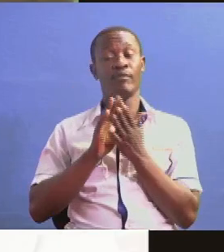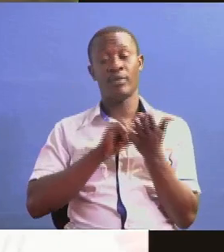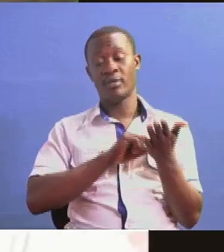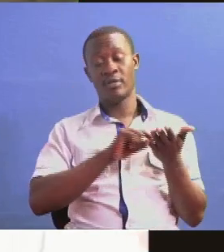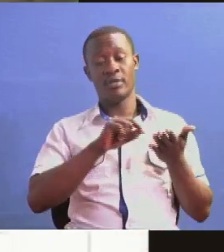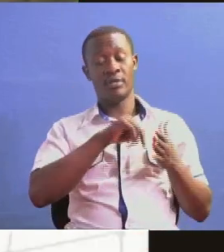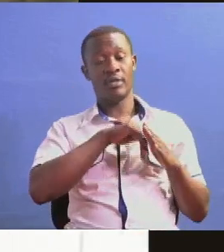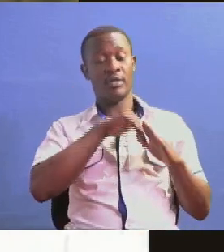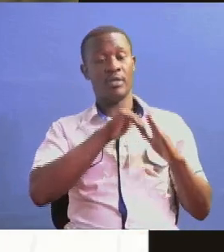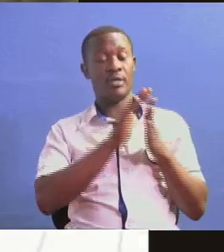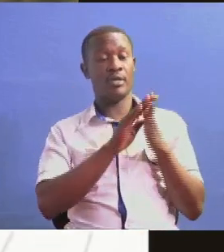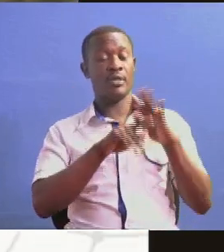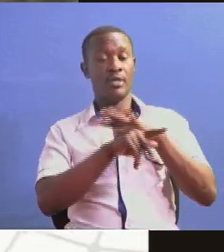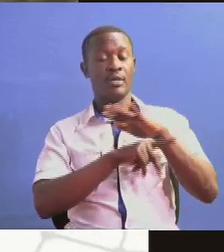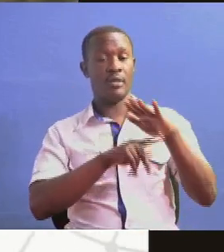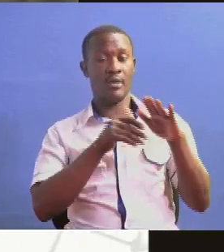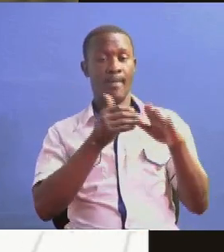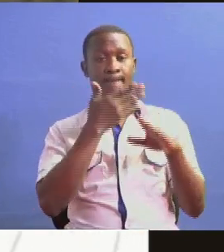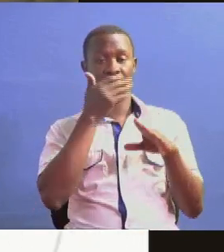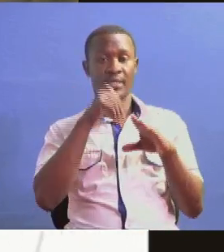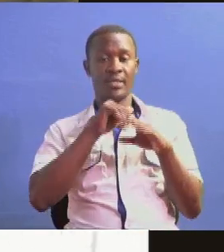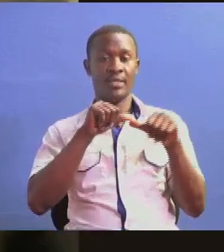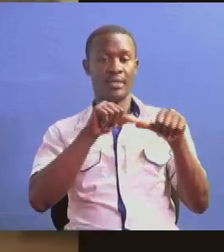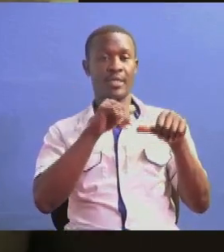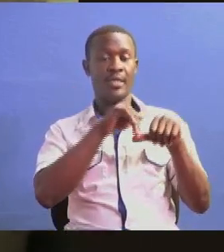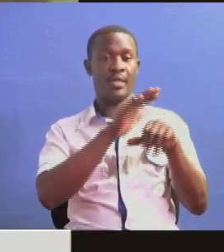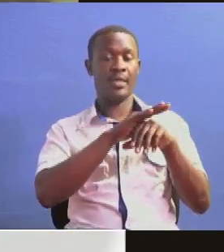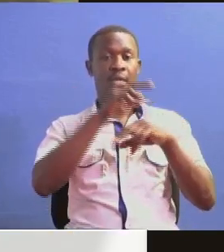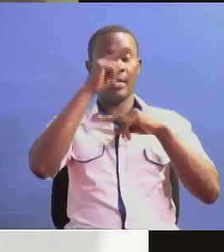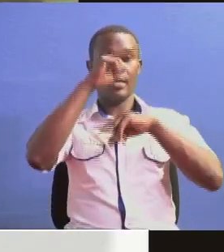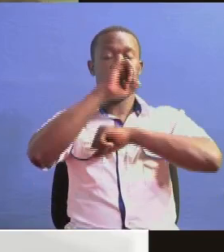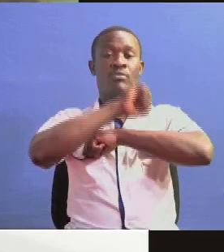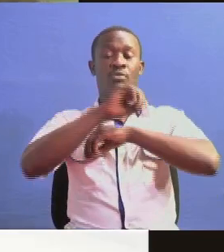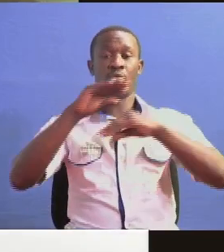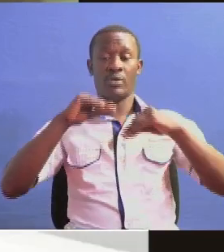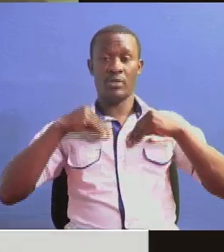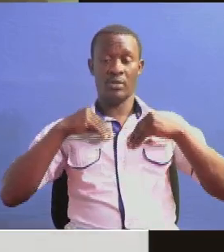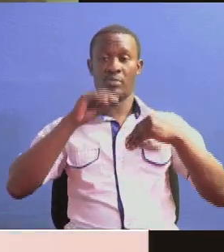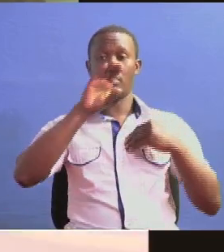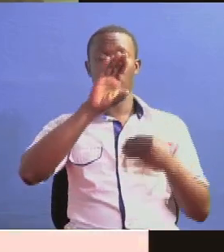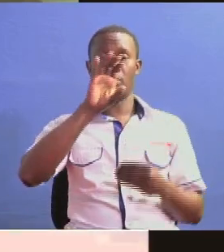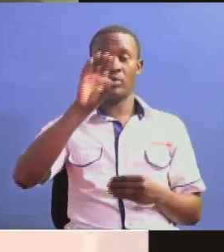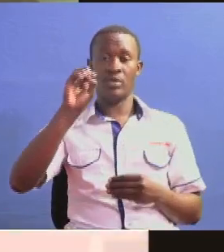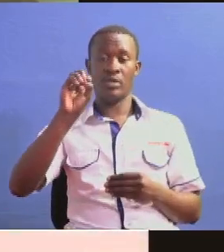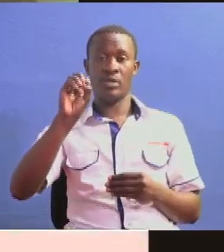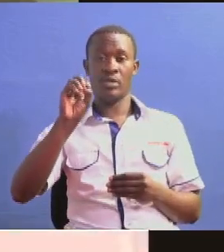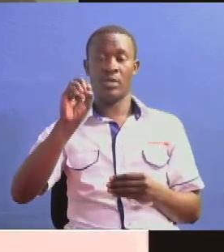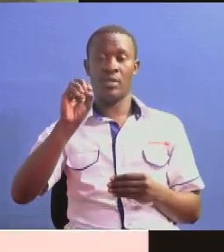in the primary, and a bit of it is remaining in secondary, to embrace CBC, because the main thing with the CBC